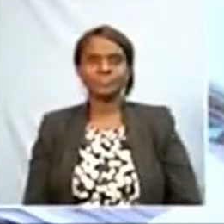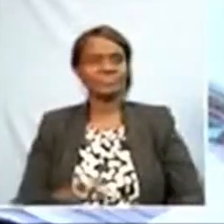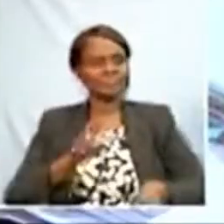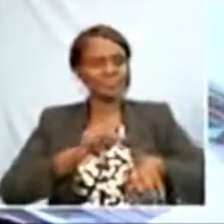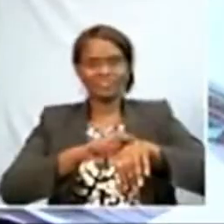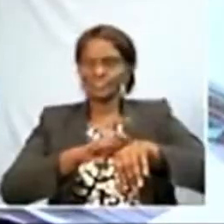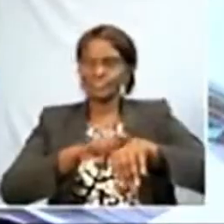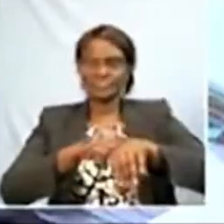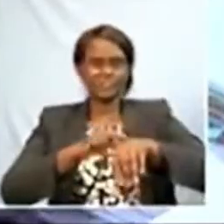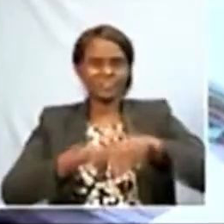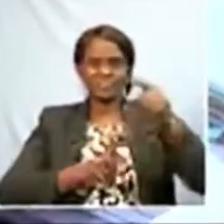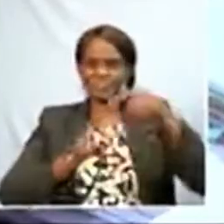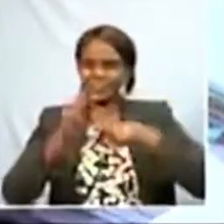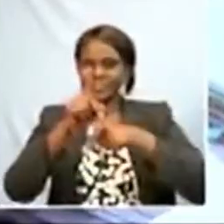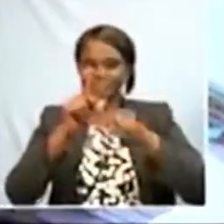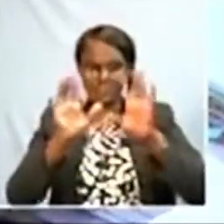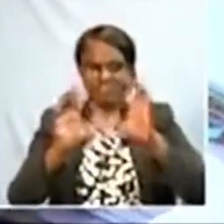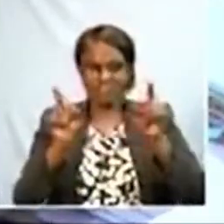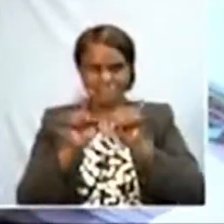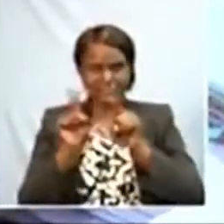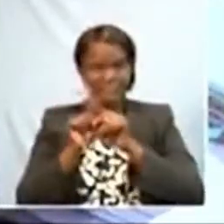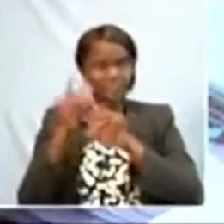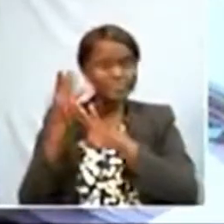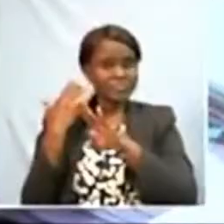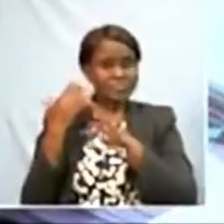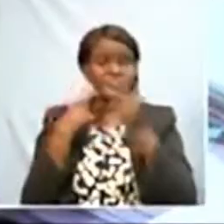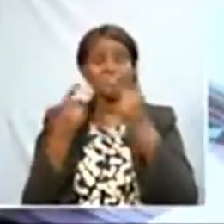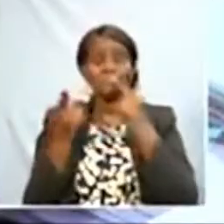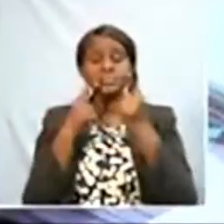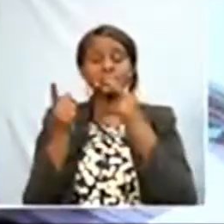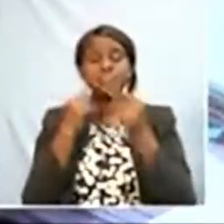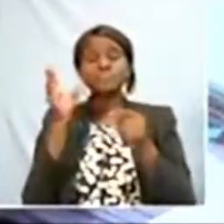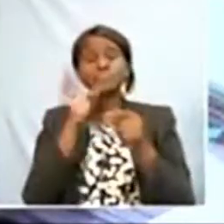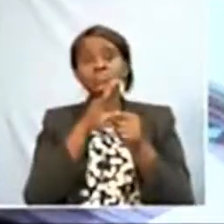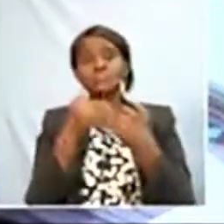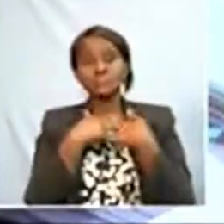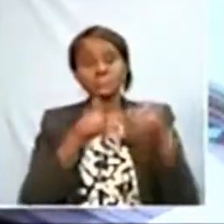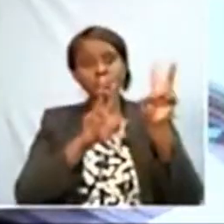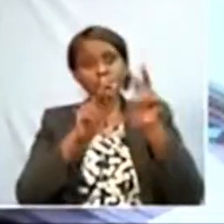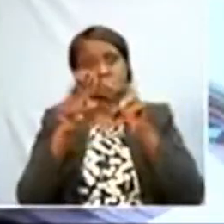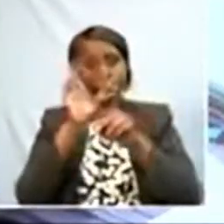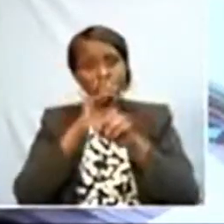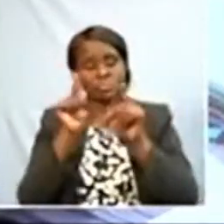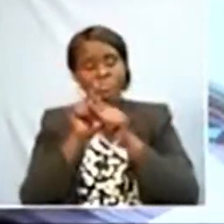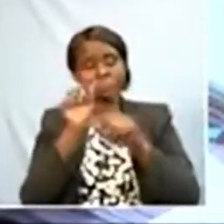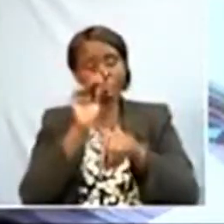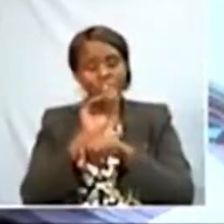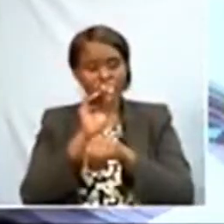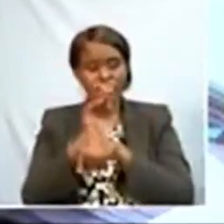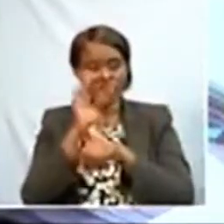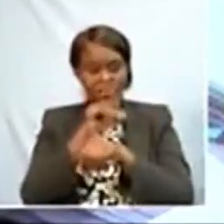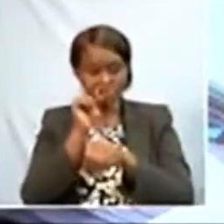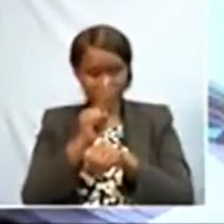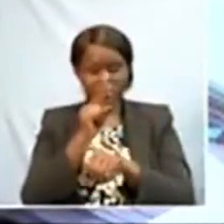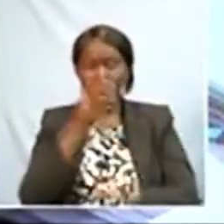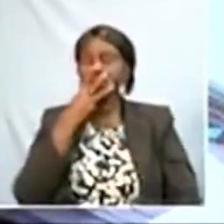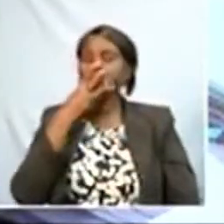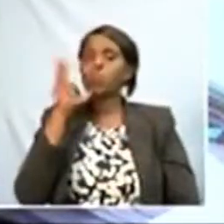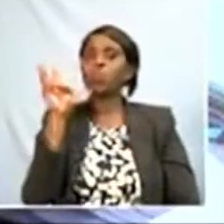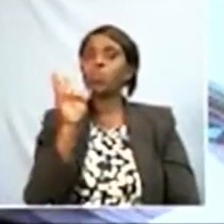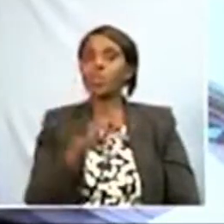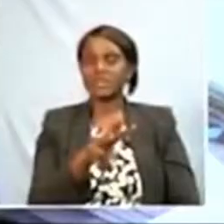time, as it was area observed and said, this is the